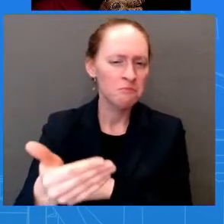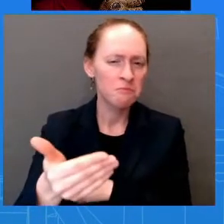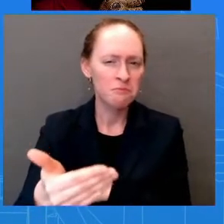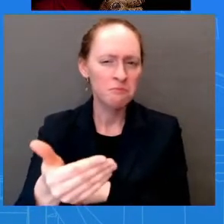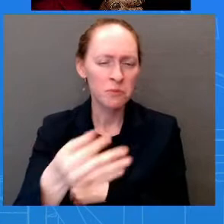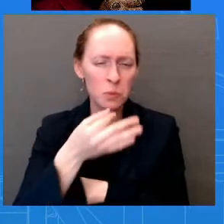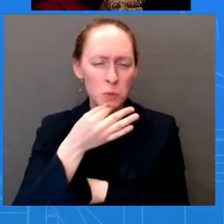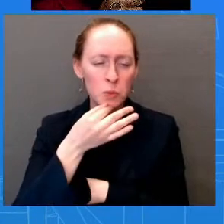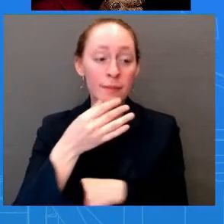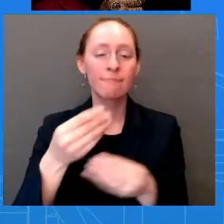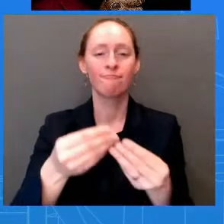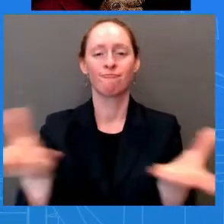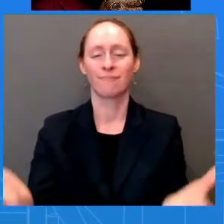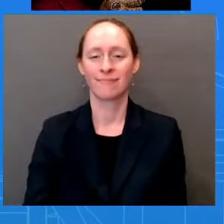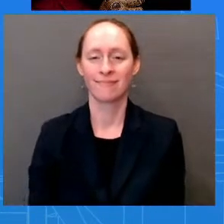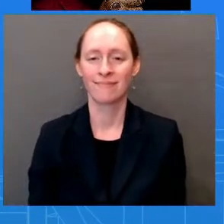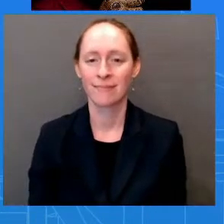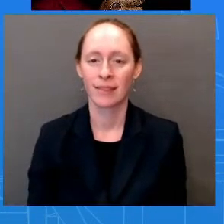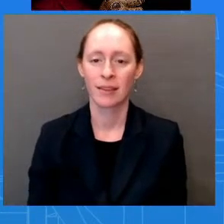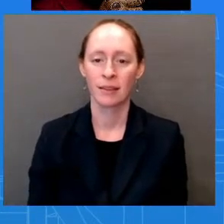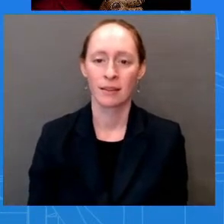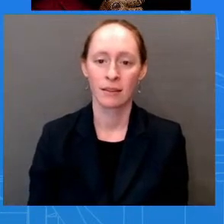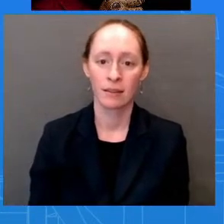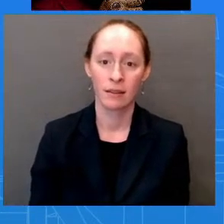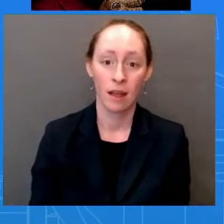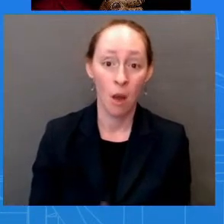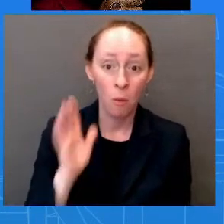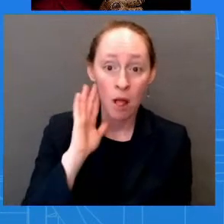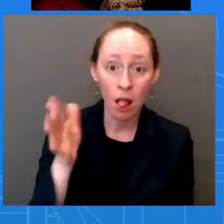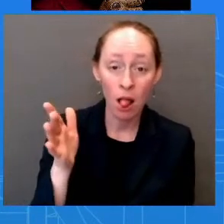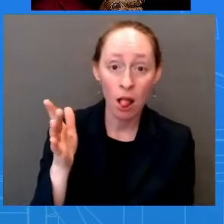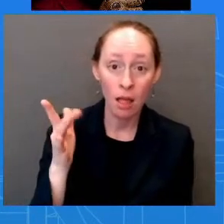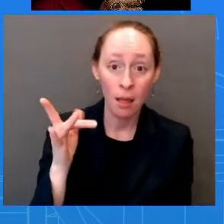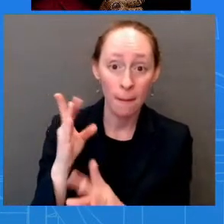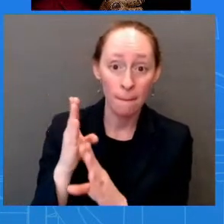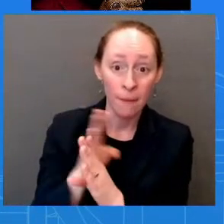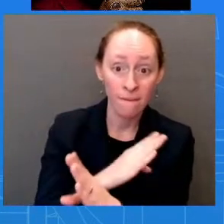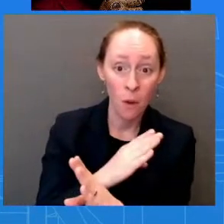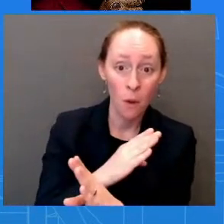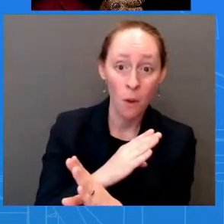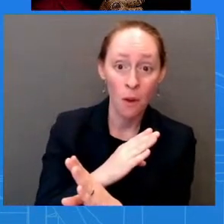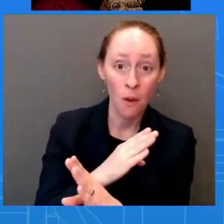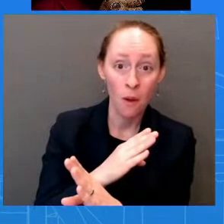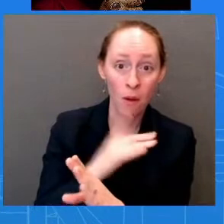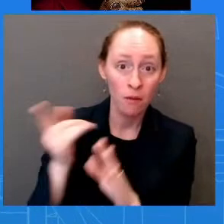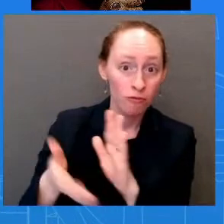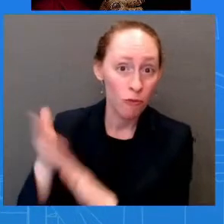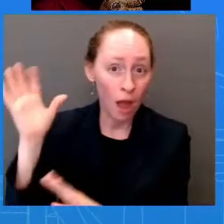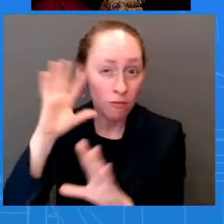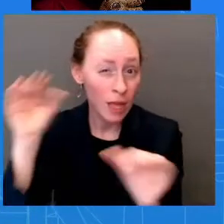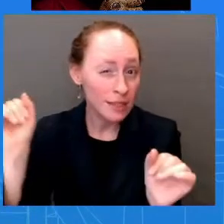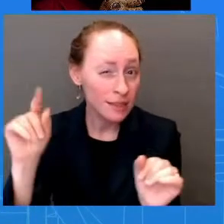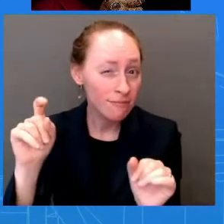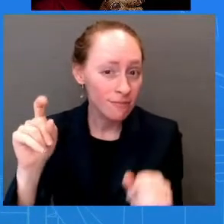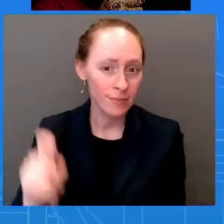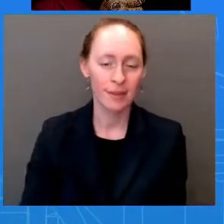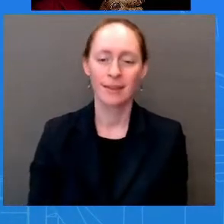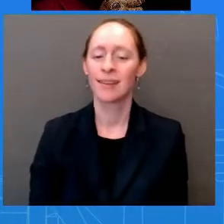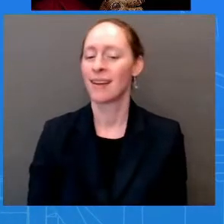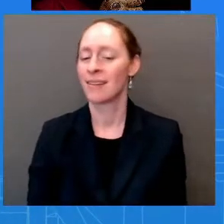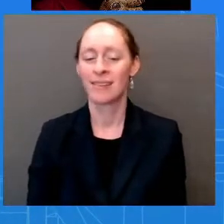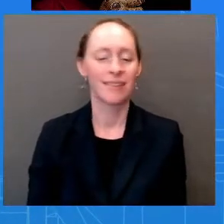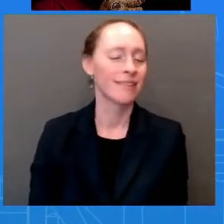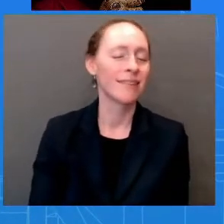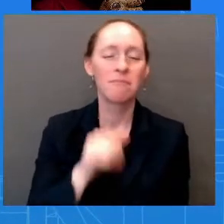his future political intentions. Oh, I mean, look, I don't have a timeline for you. We are going to provide the information